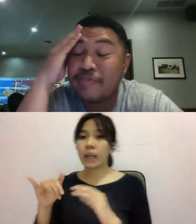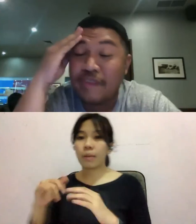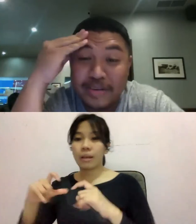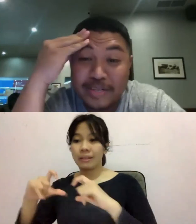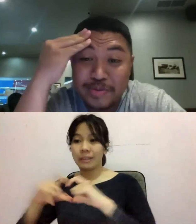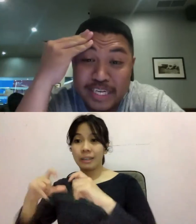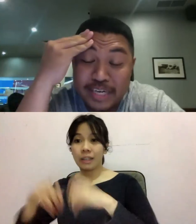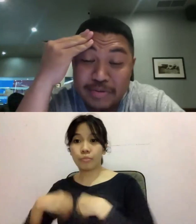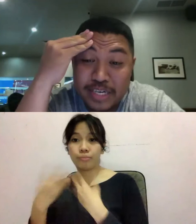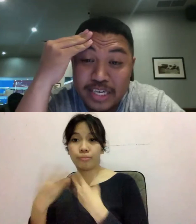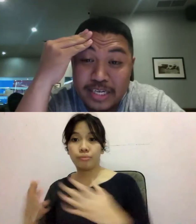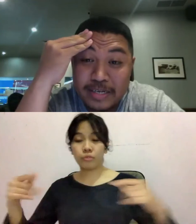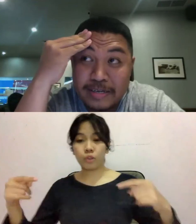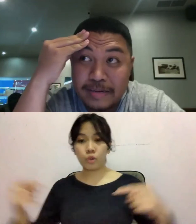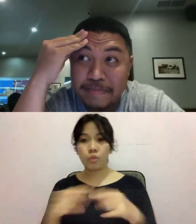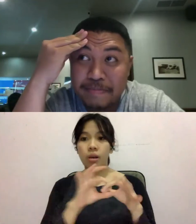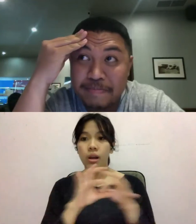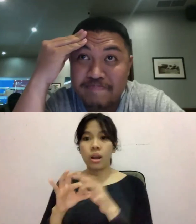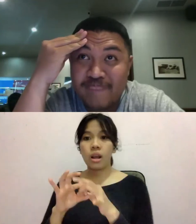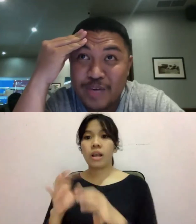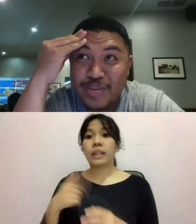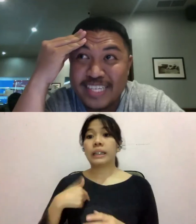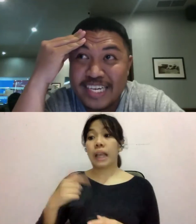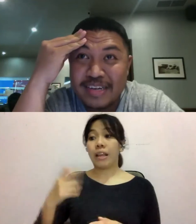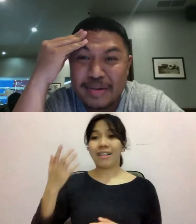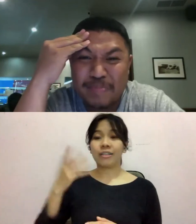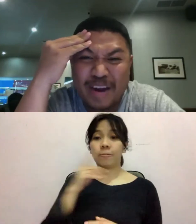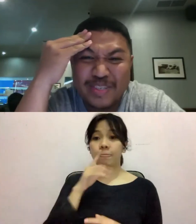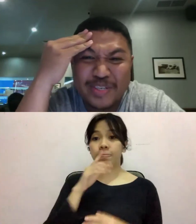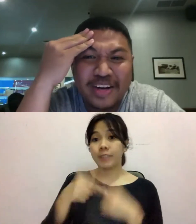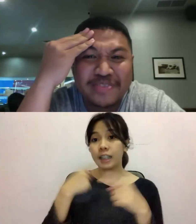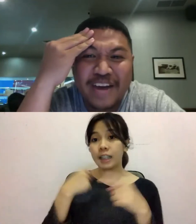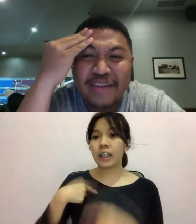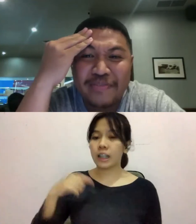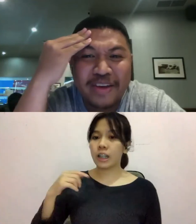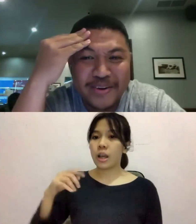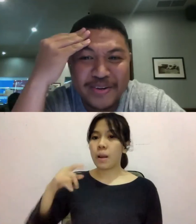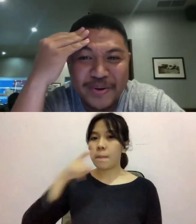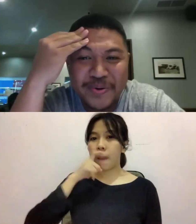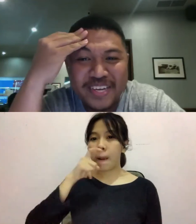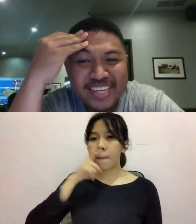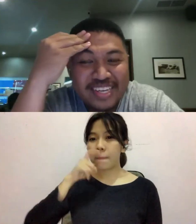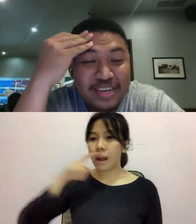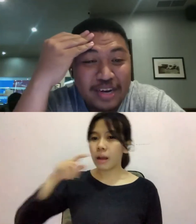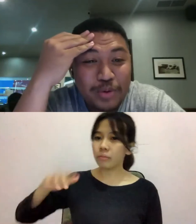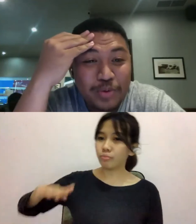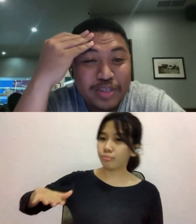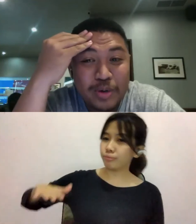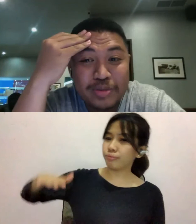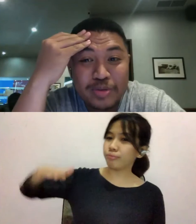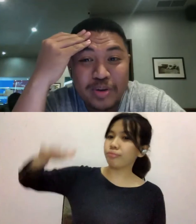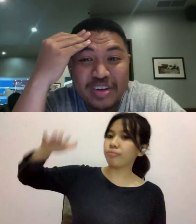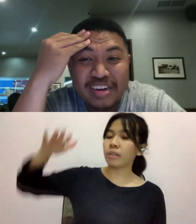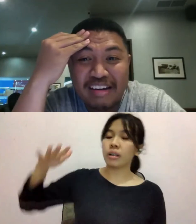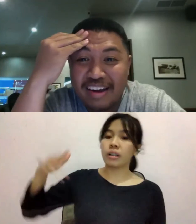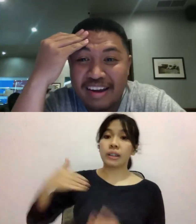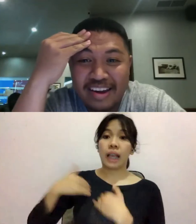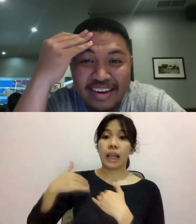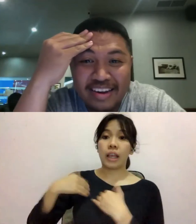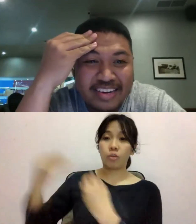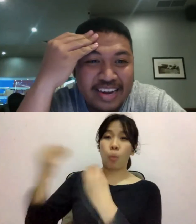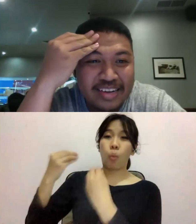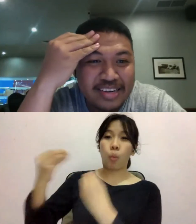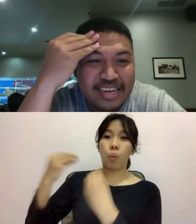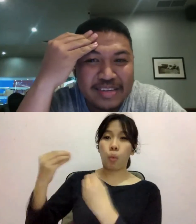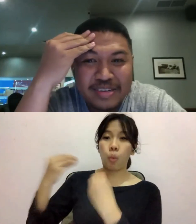my father is really how do I say it, a patriarchal father. You know, we were told to not